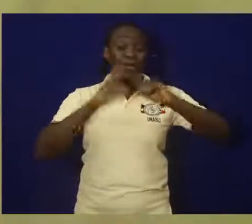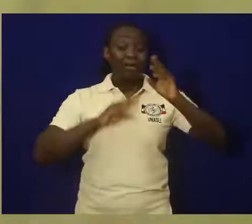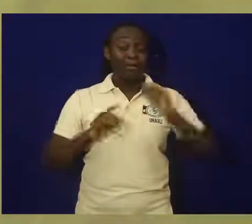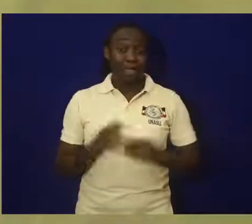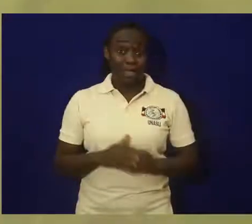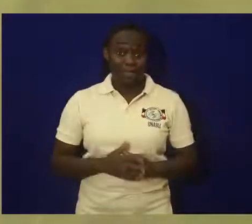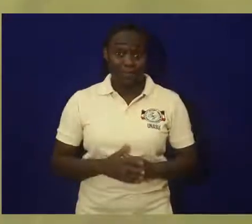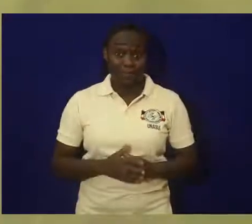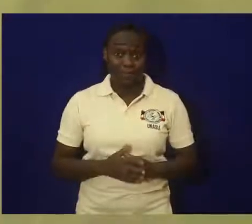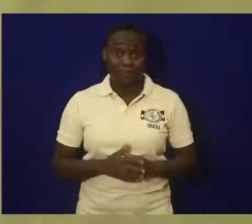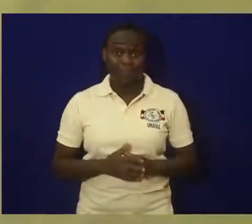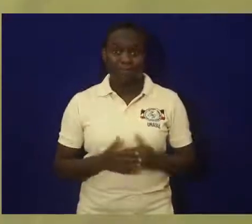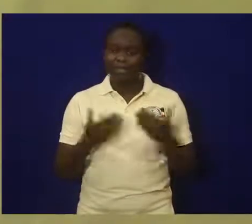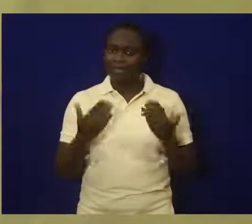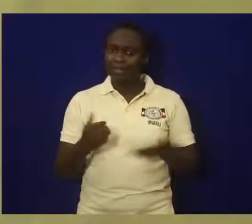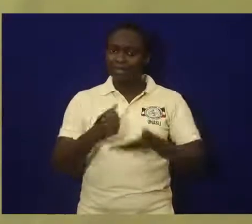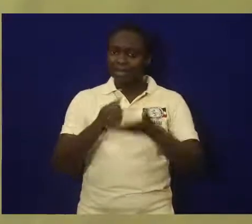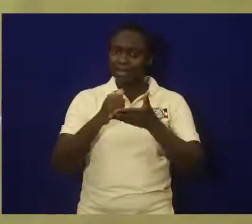we shall